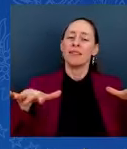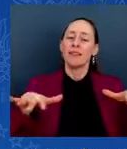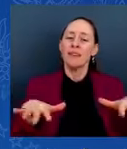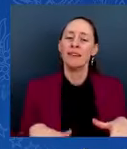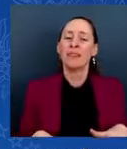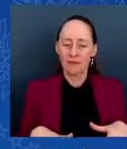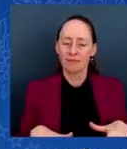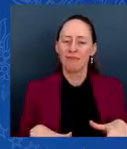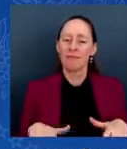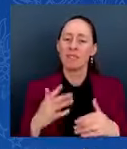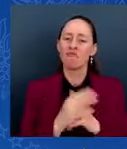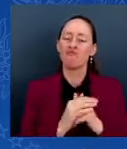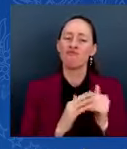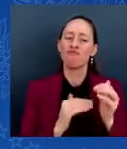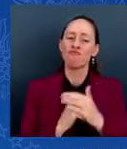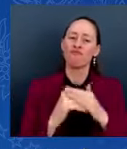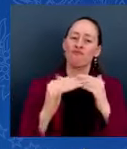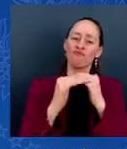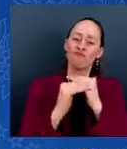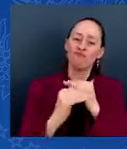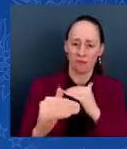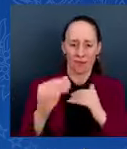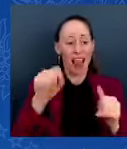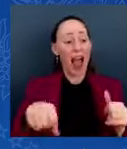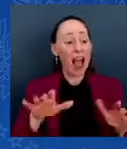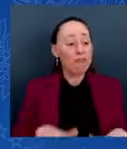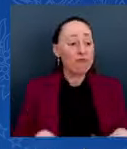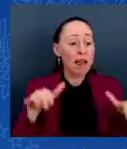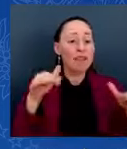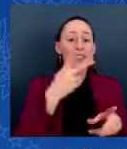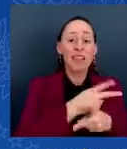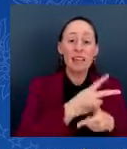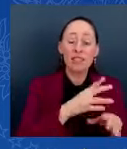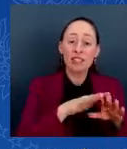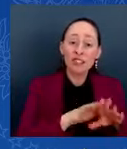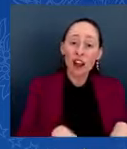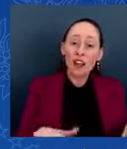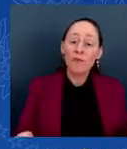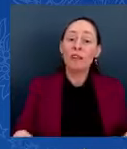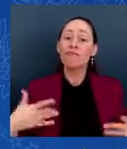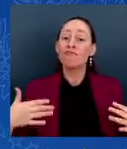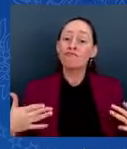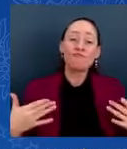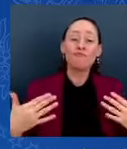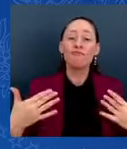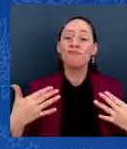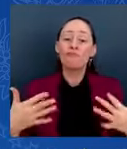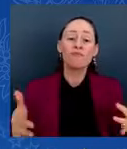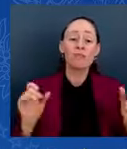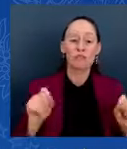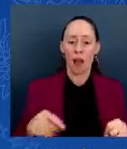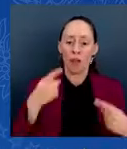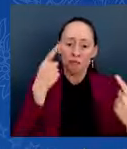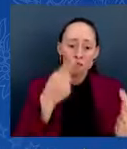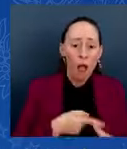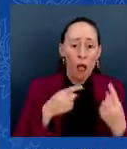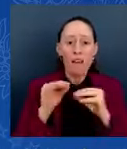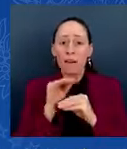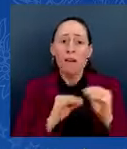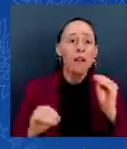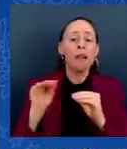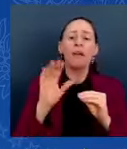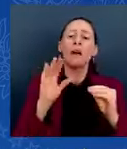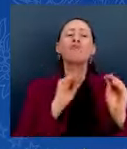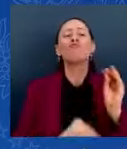giving folks just a little bit more breathing room. That's all. Look, I believe that health care should be a right, not a privilege